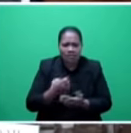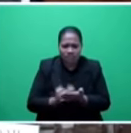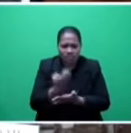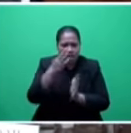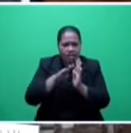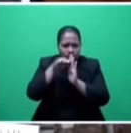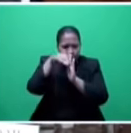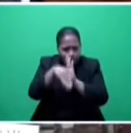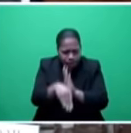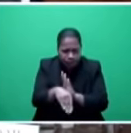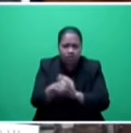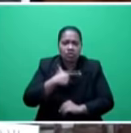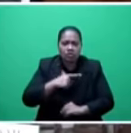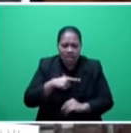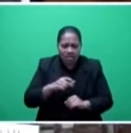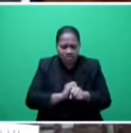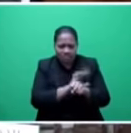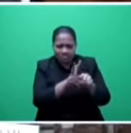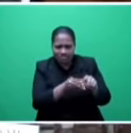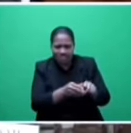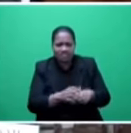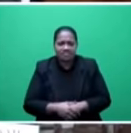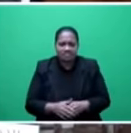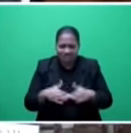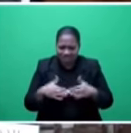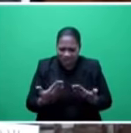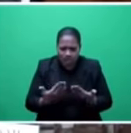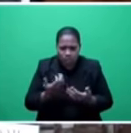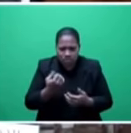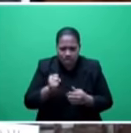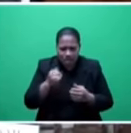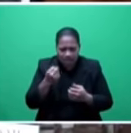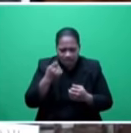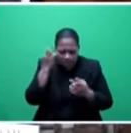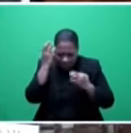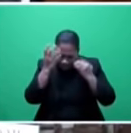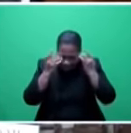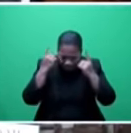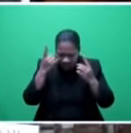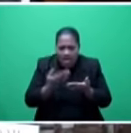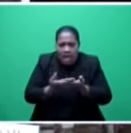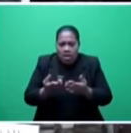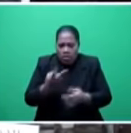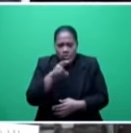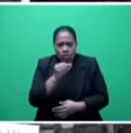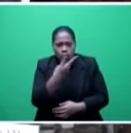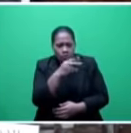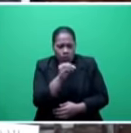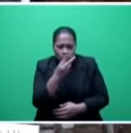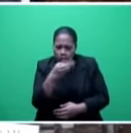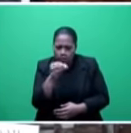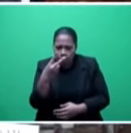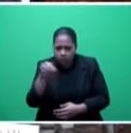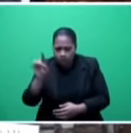There was and continues to be anxiety amongst the people as to how the 2020-21